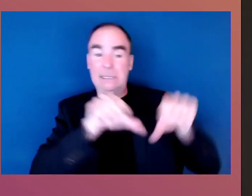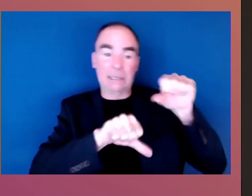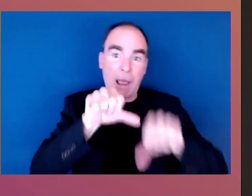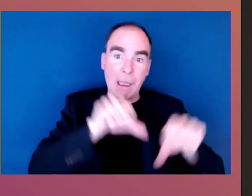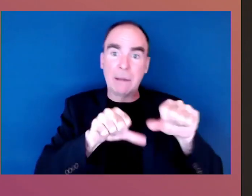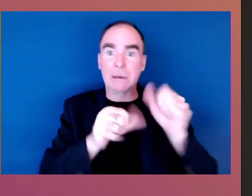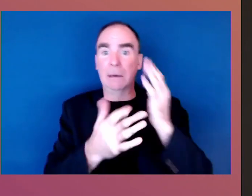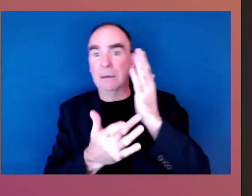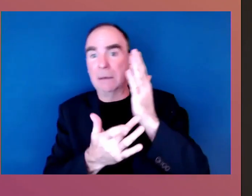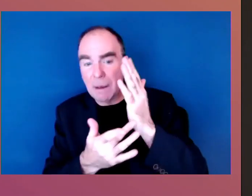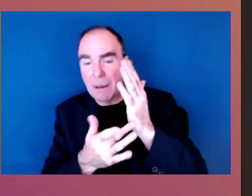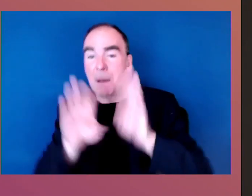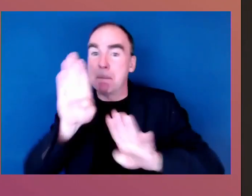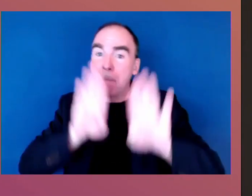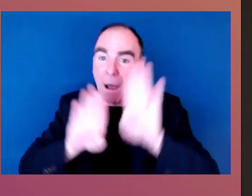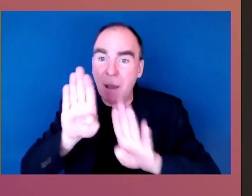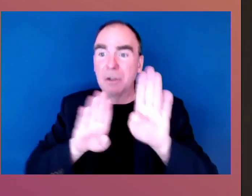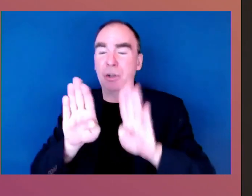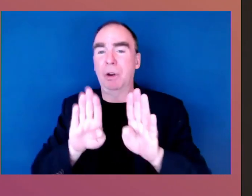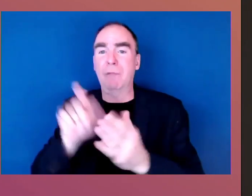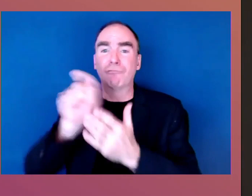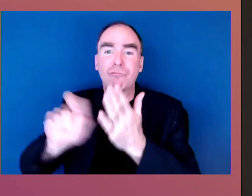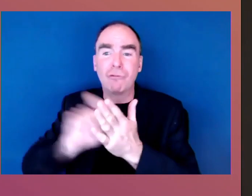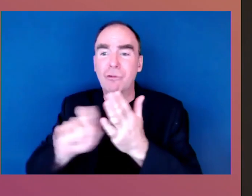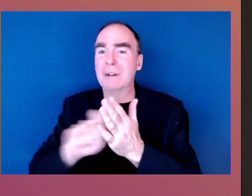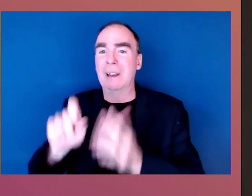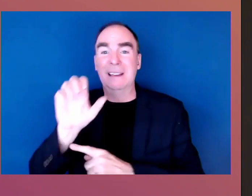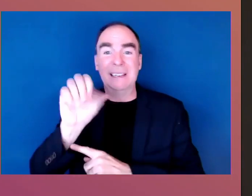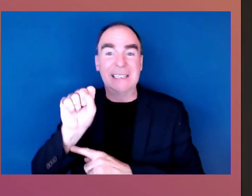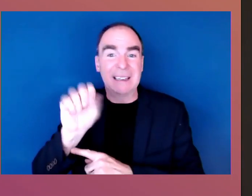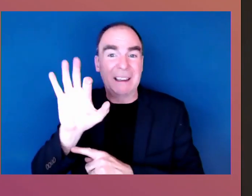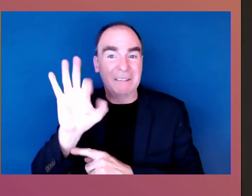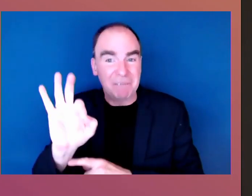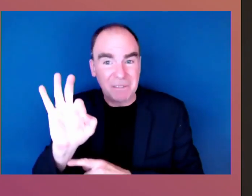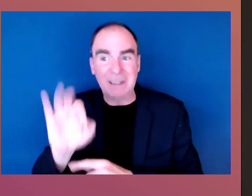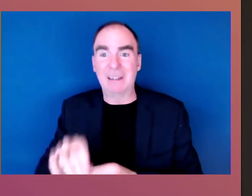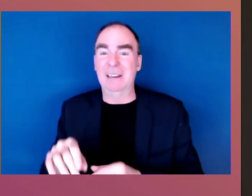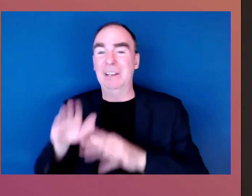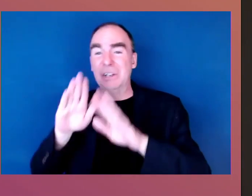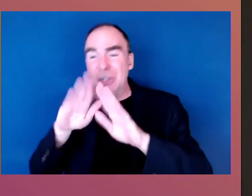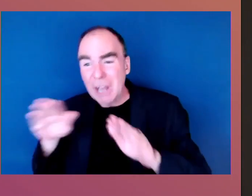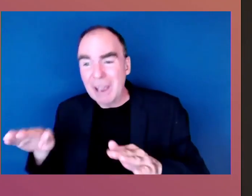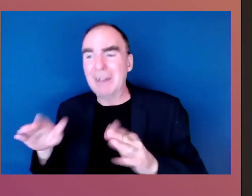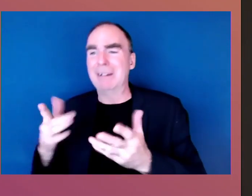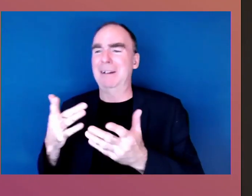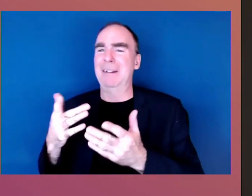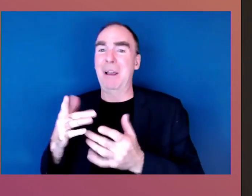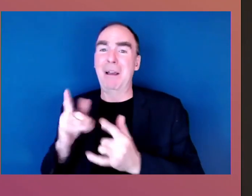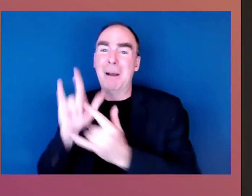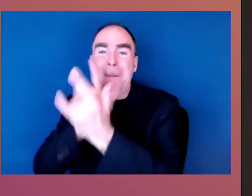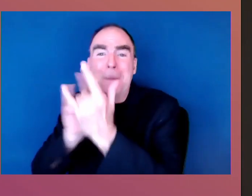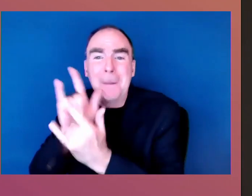physics, literature, science fiction, romance, cooking, children, and so on.